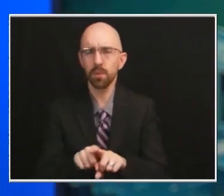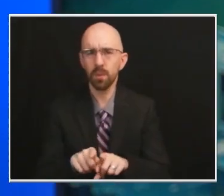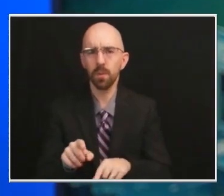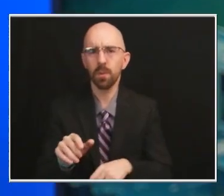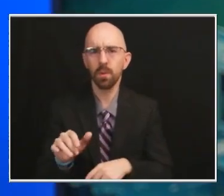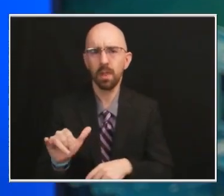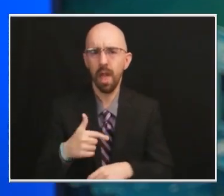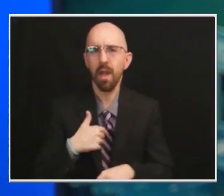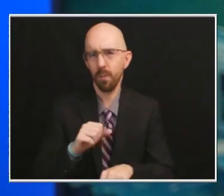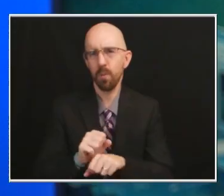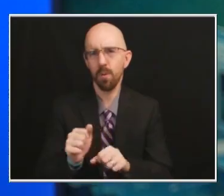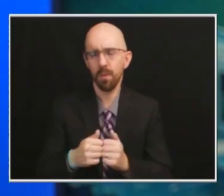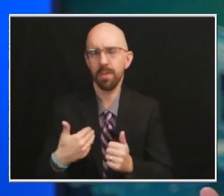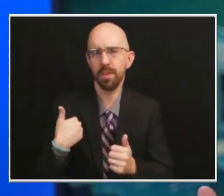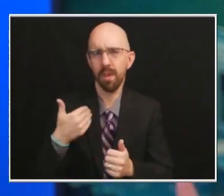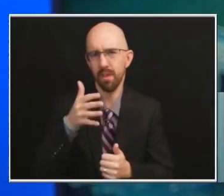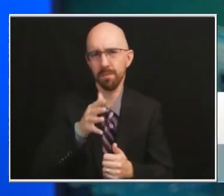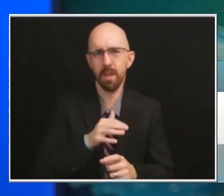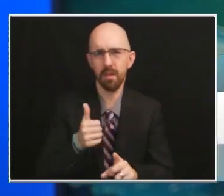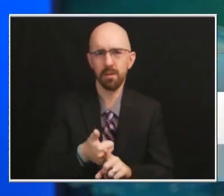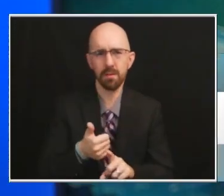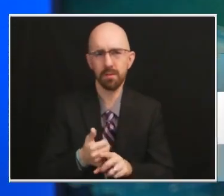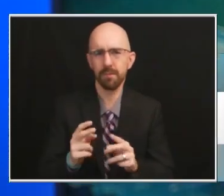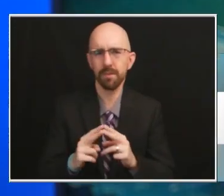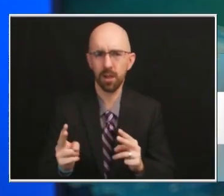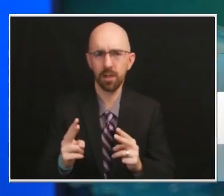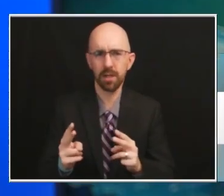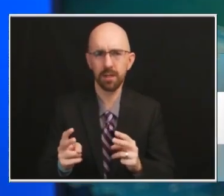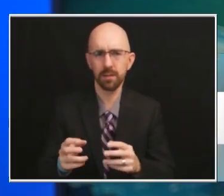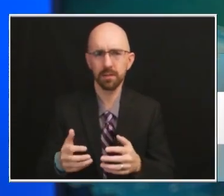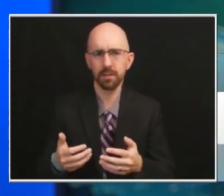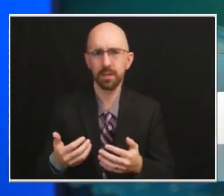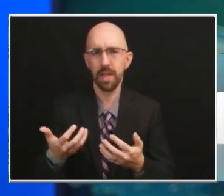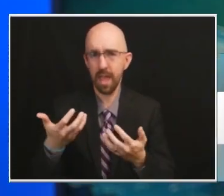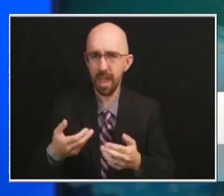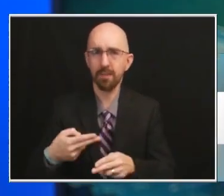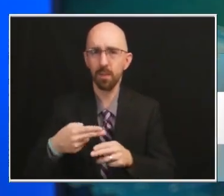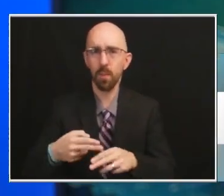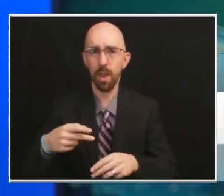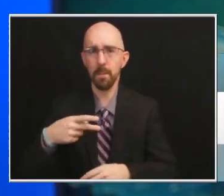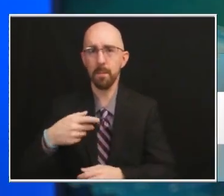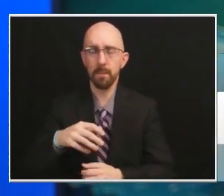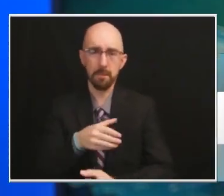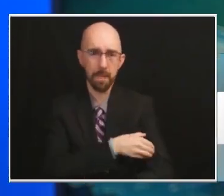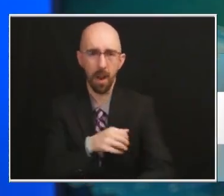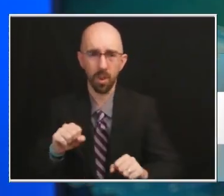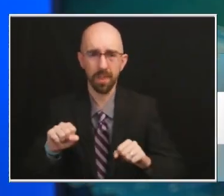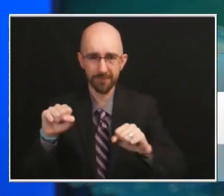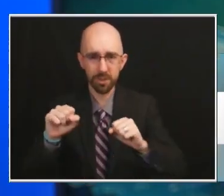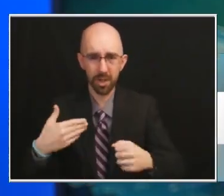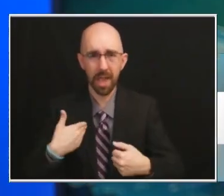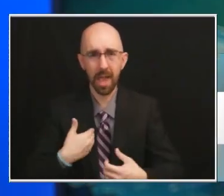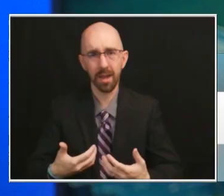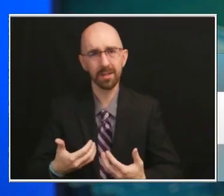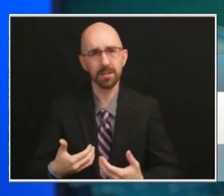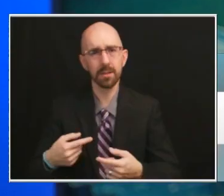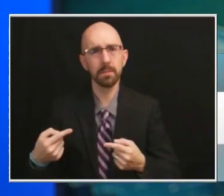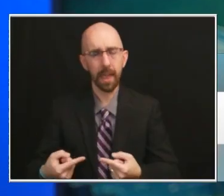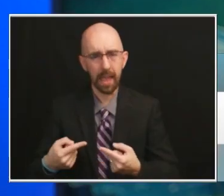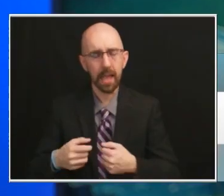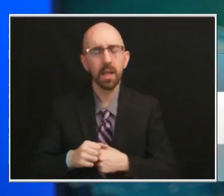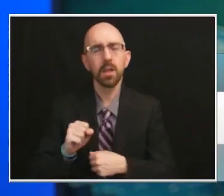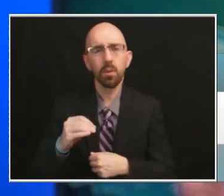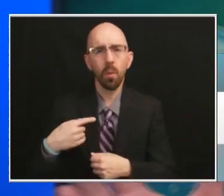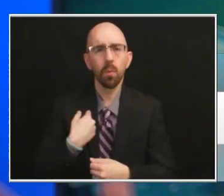with a young man who was a very heavyweight power lifter, and Right. he was having some testicular pain. So we are